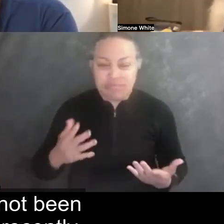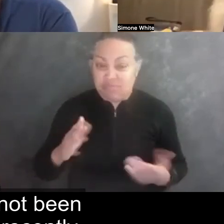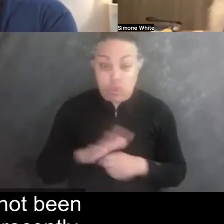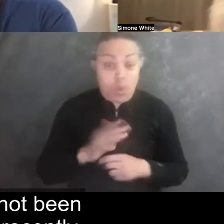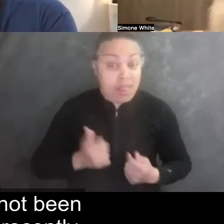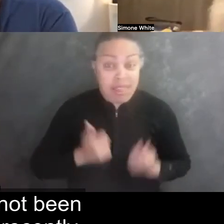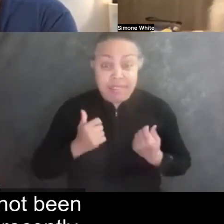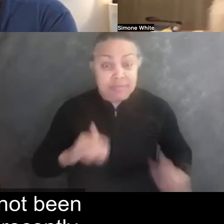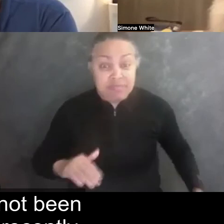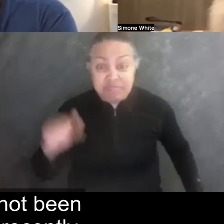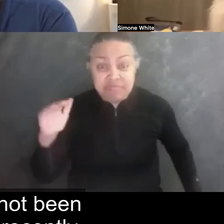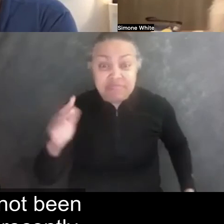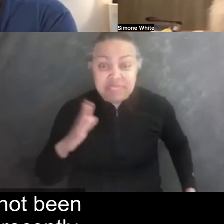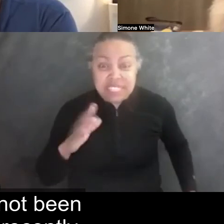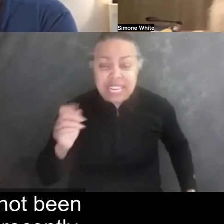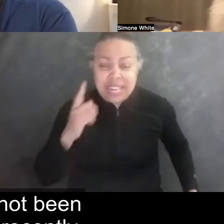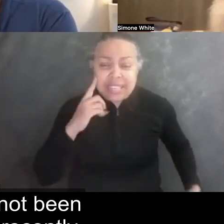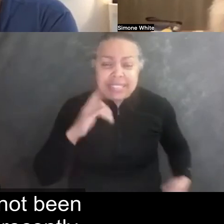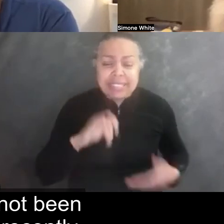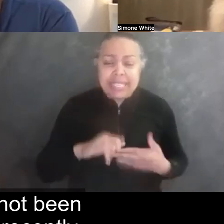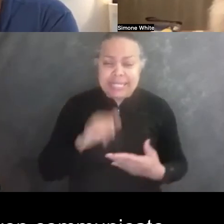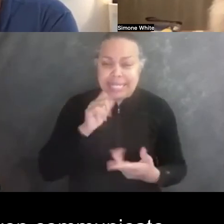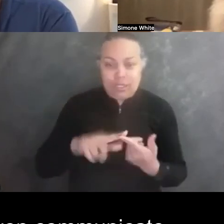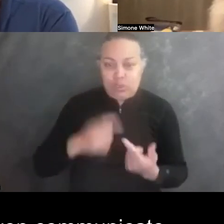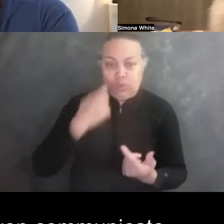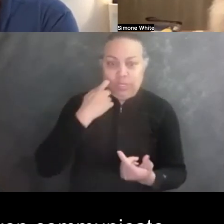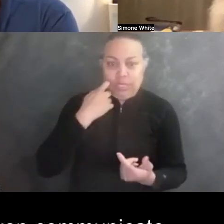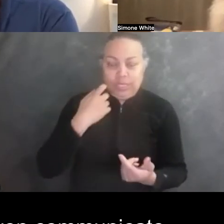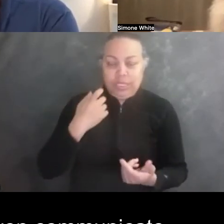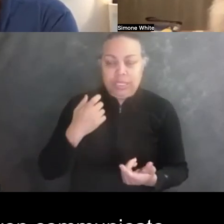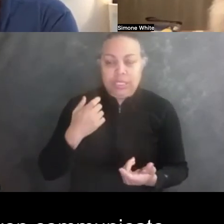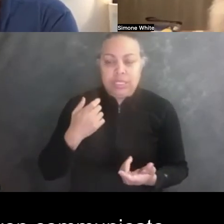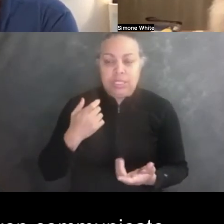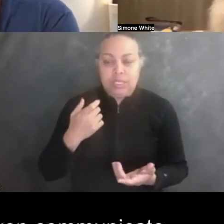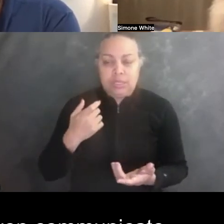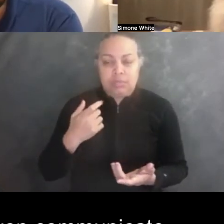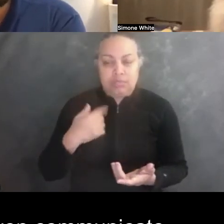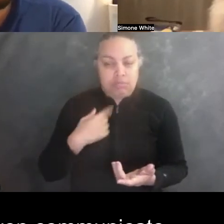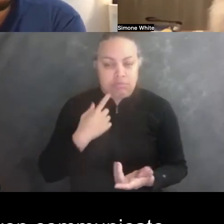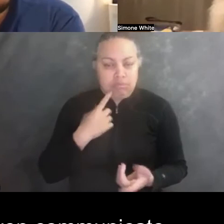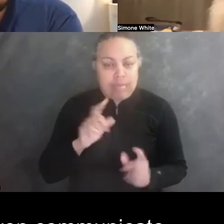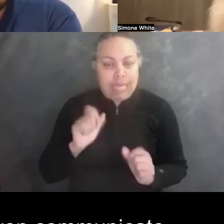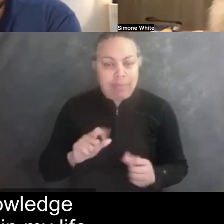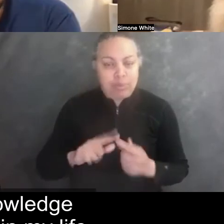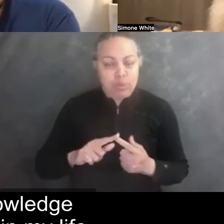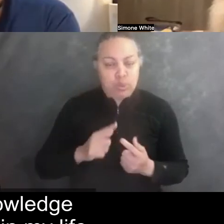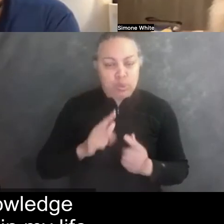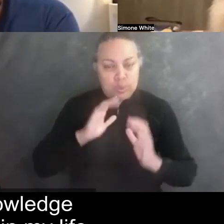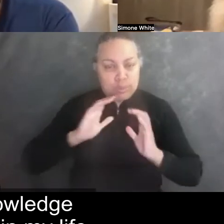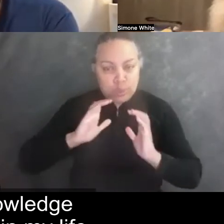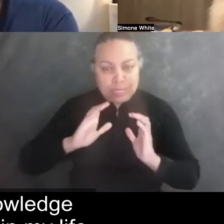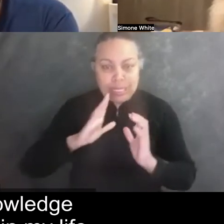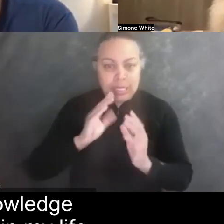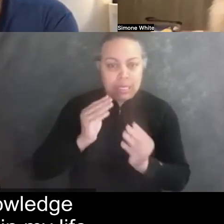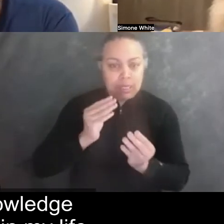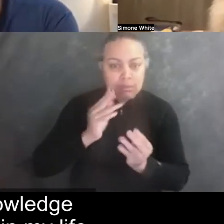And I think it's not been necessarily till recently that I've been able to even communicate and like